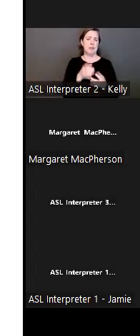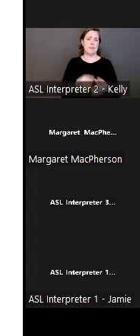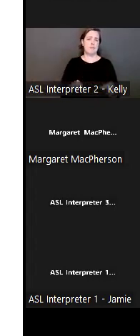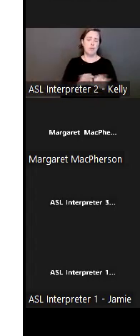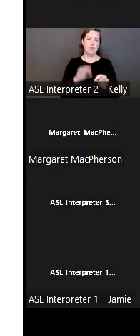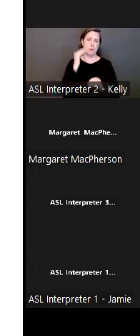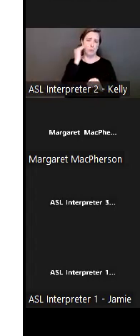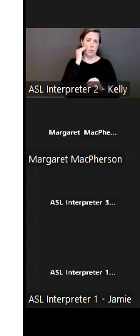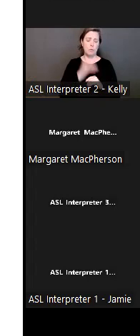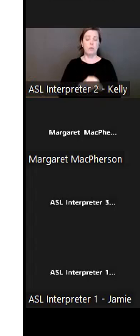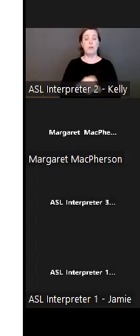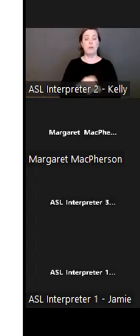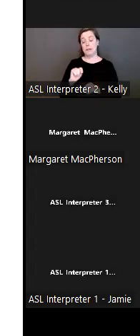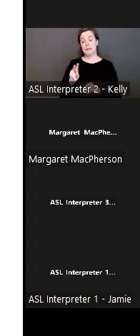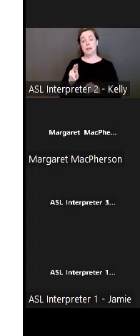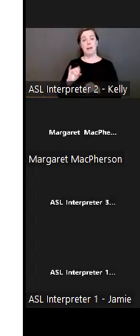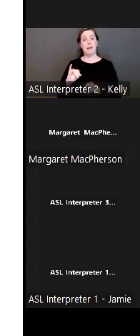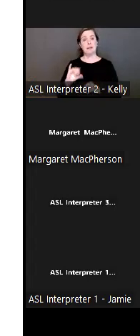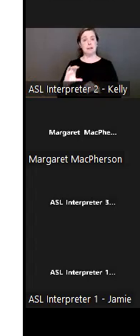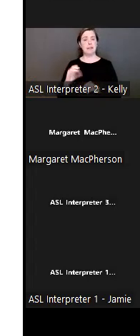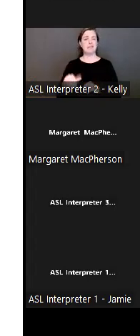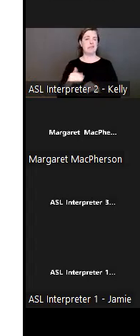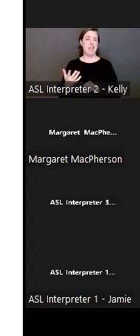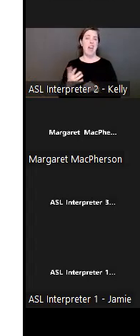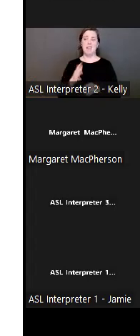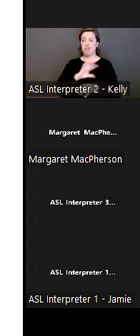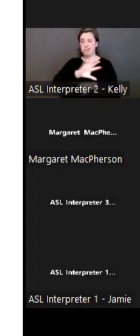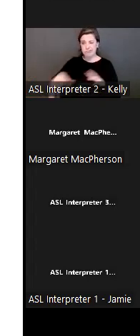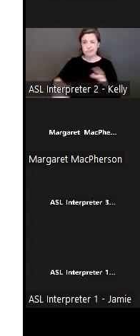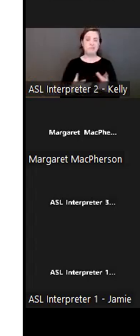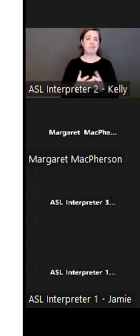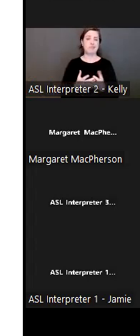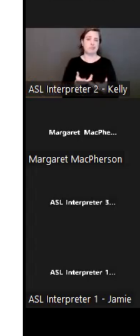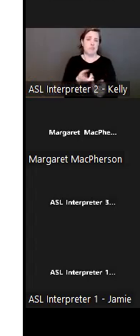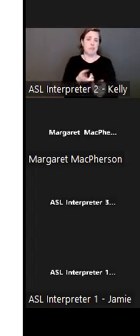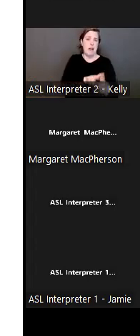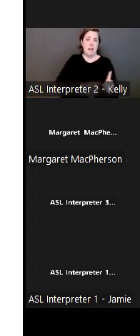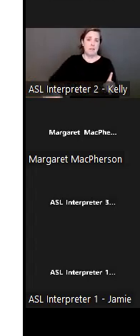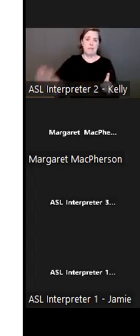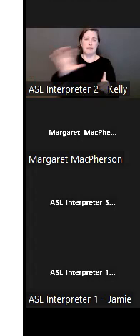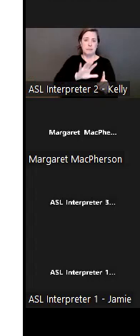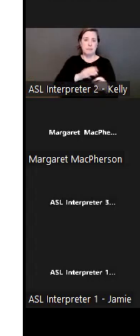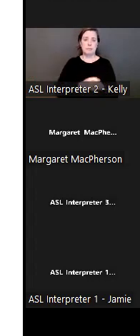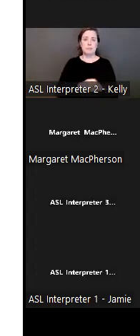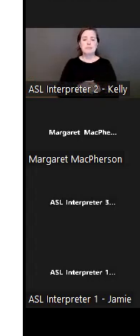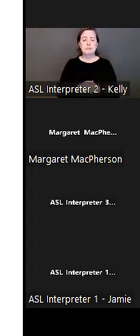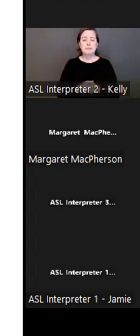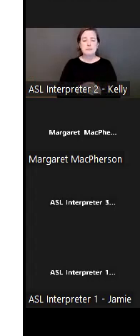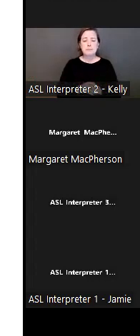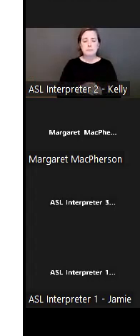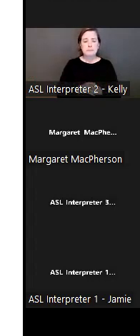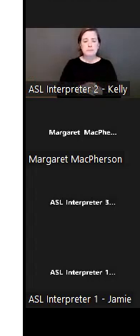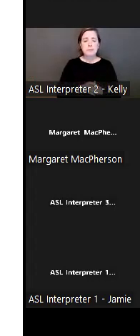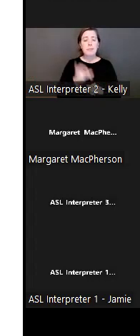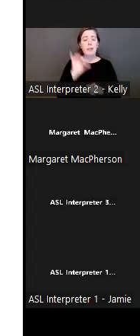approach. And that's because really, when we look at this map, and Canada wasn't involved in the global mental health survey that's sort of emphasized